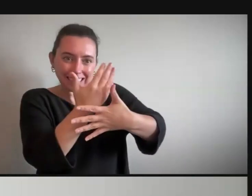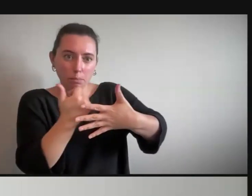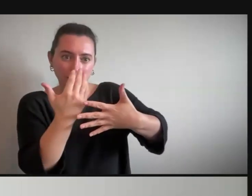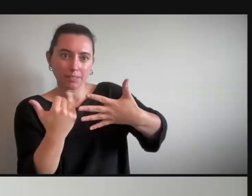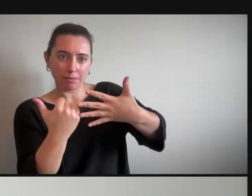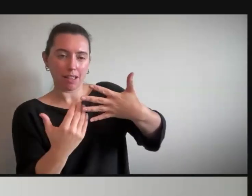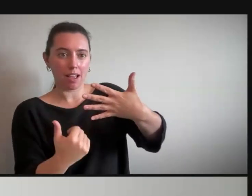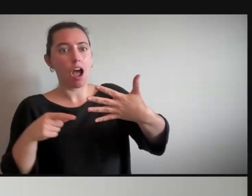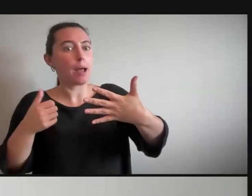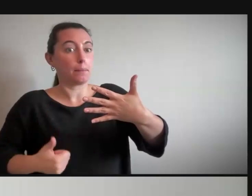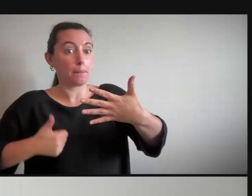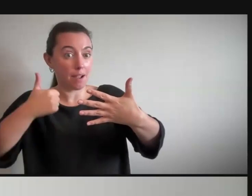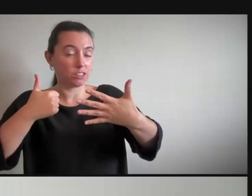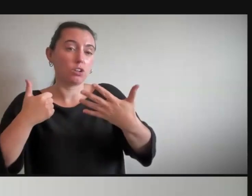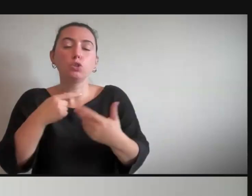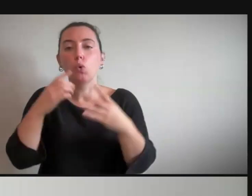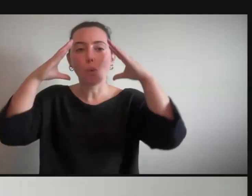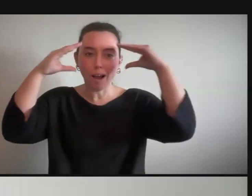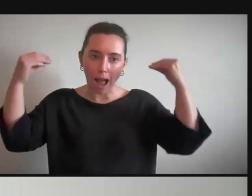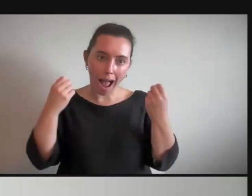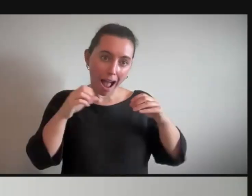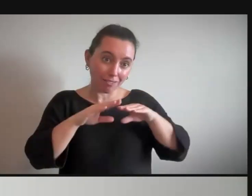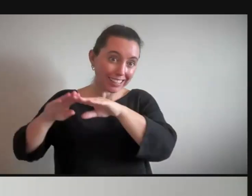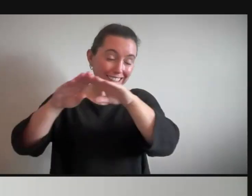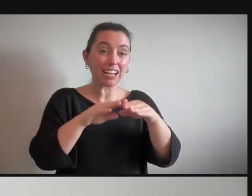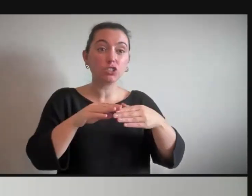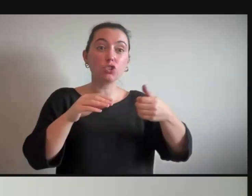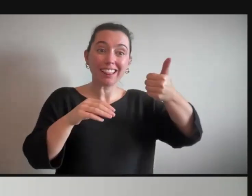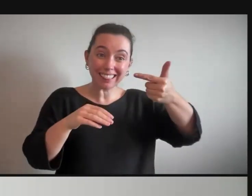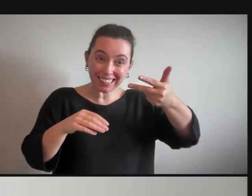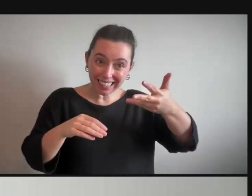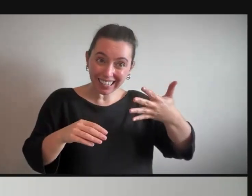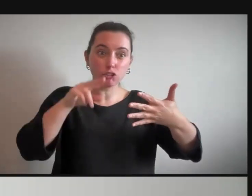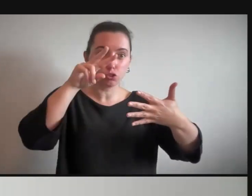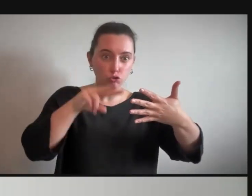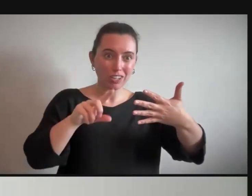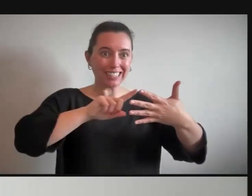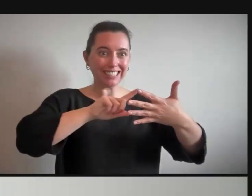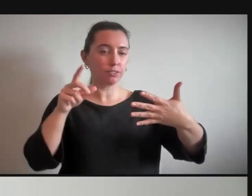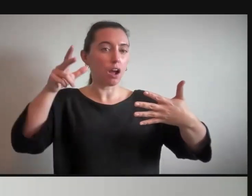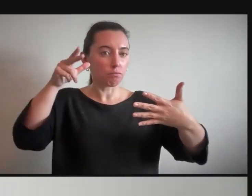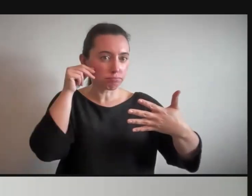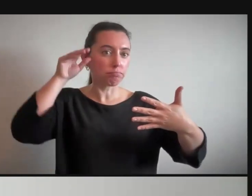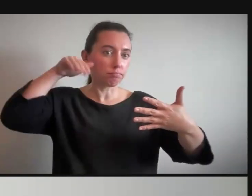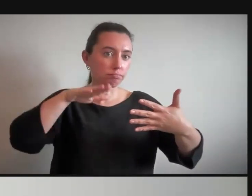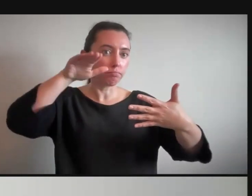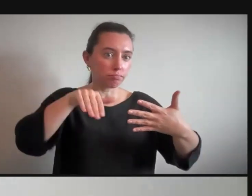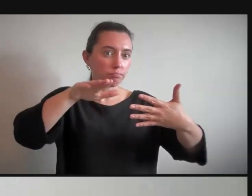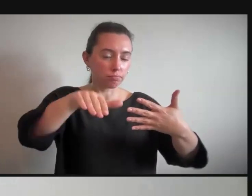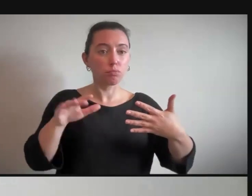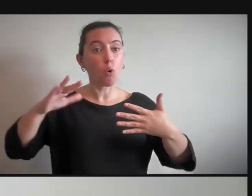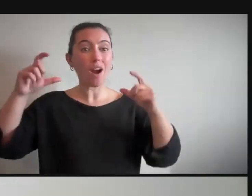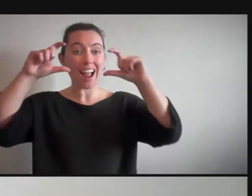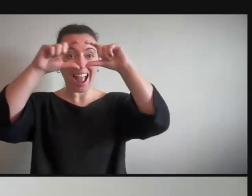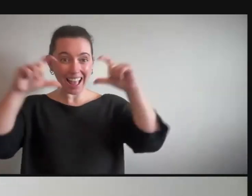on in the Netherlands now, that if it's a list and it's like read separately, if it heading text is a heading, marked as heading, then it's fine. But it